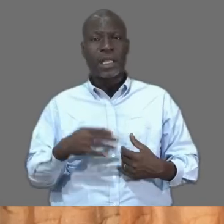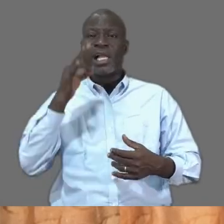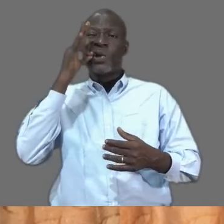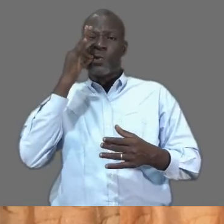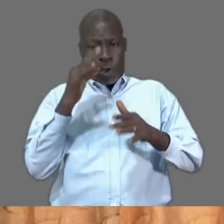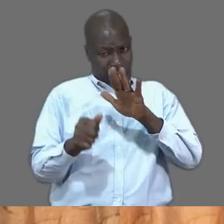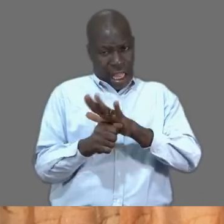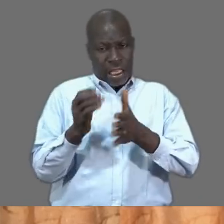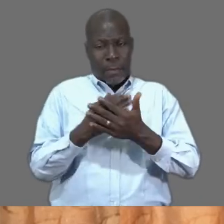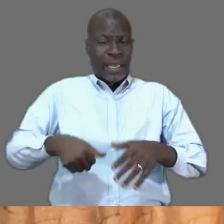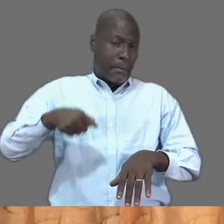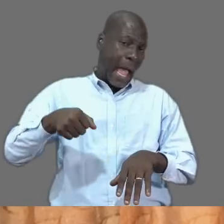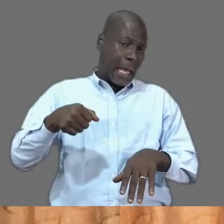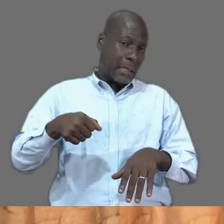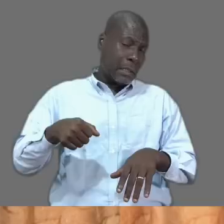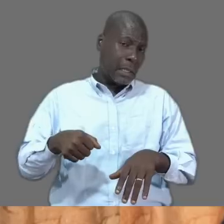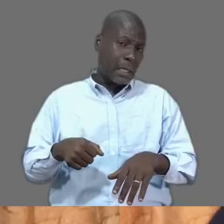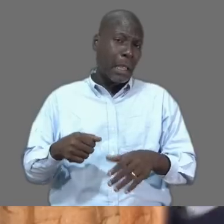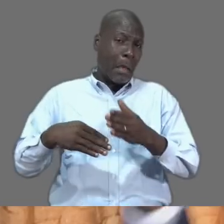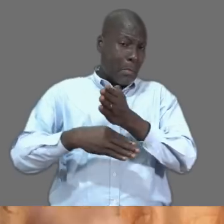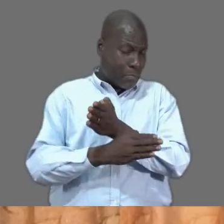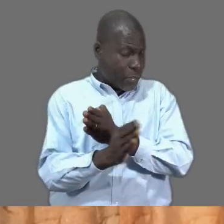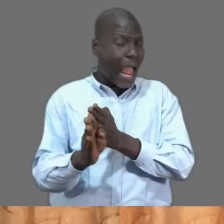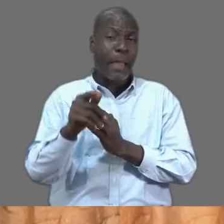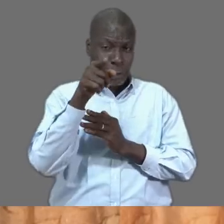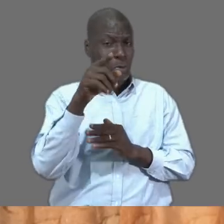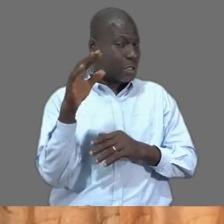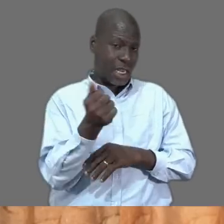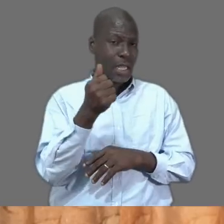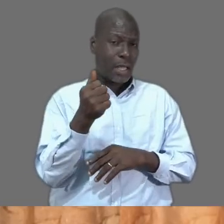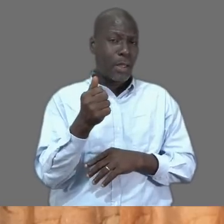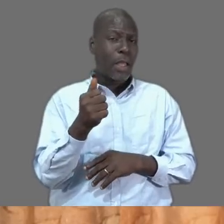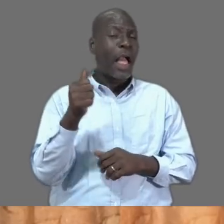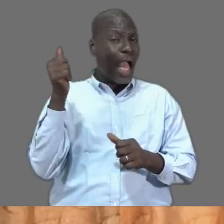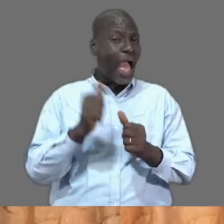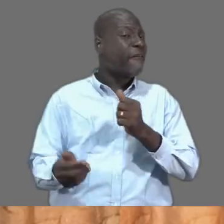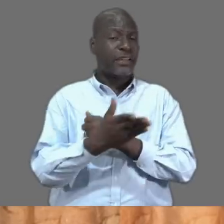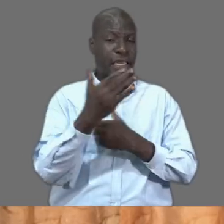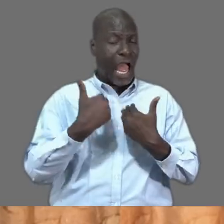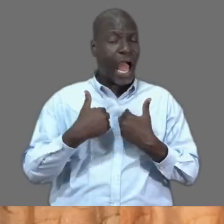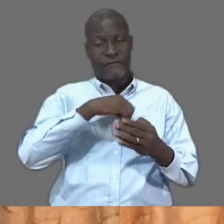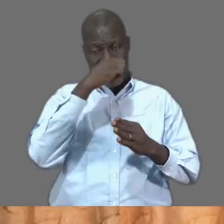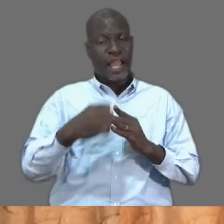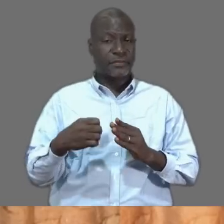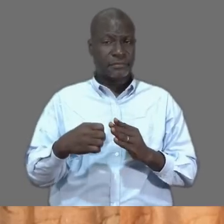she obini bagi mu. Je braibo no sa. Na adie biara, ewa na wye ye.